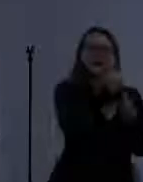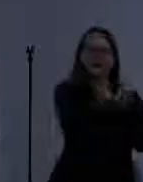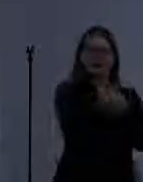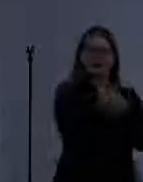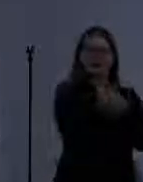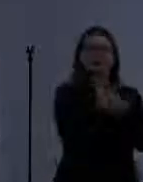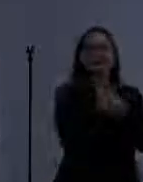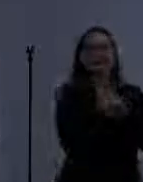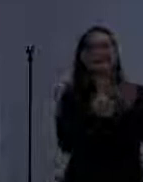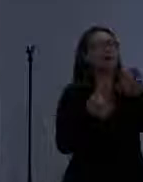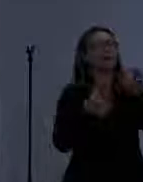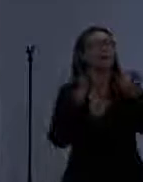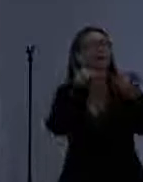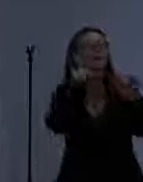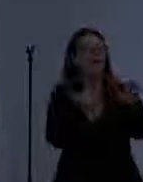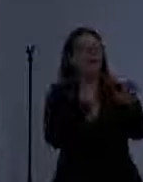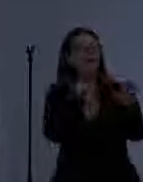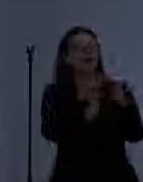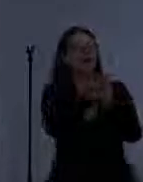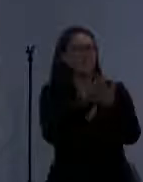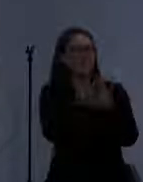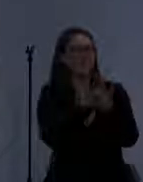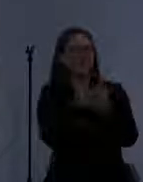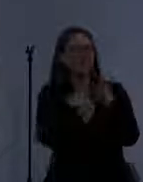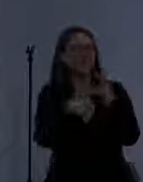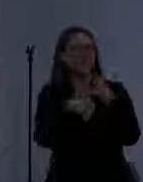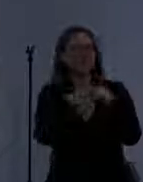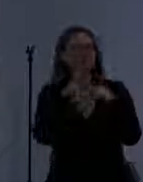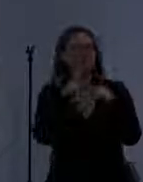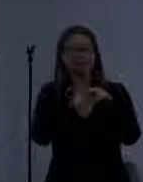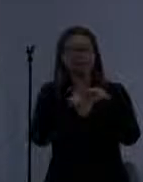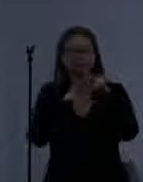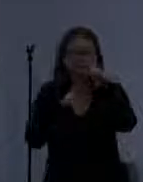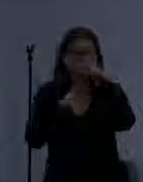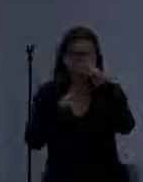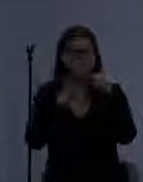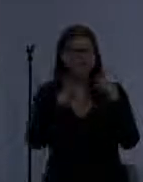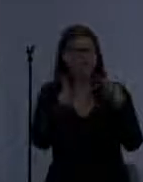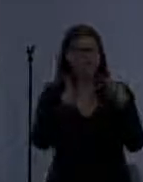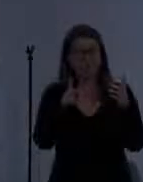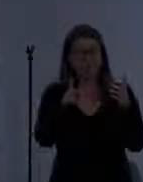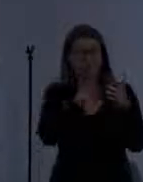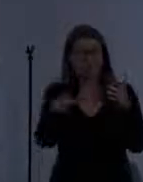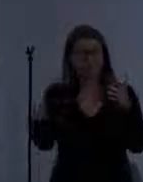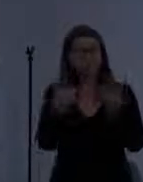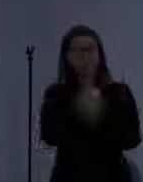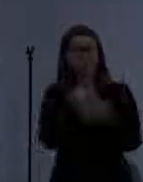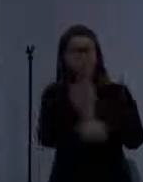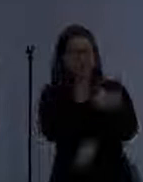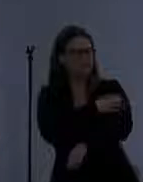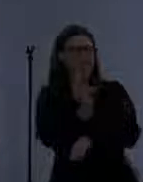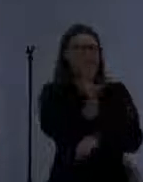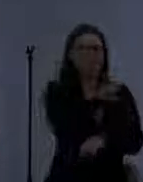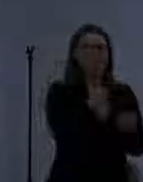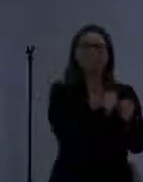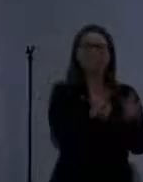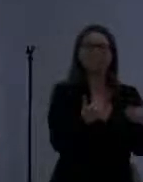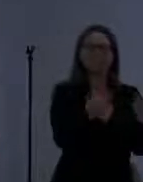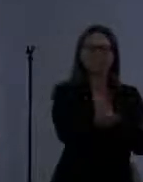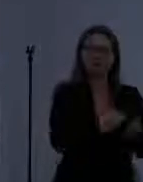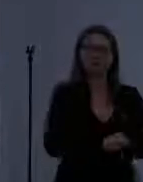but my statement is that with the power differential that is often there with provider and client,